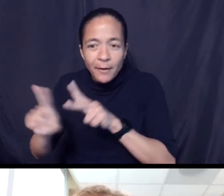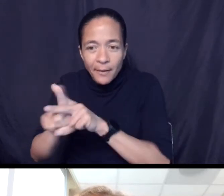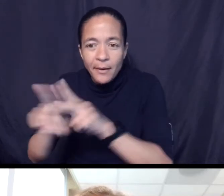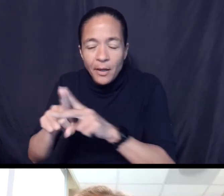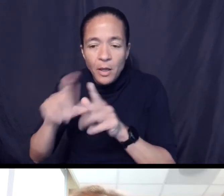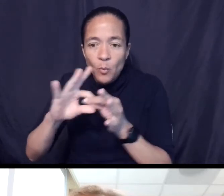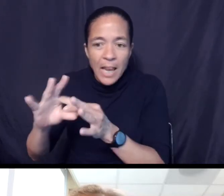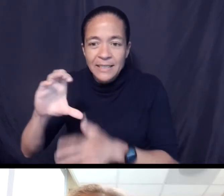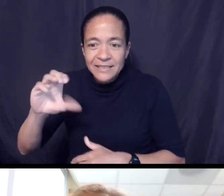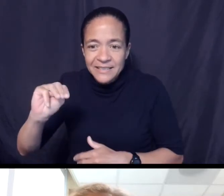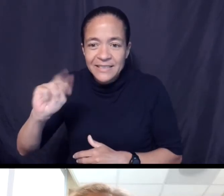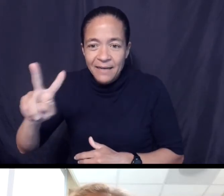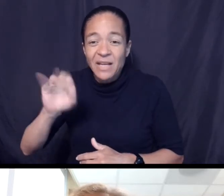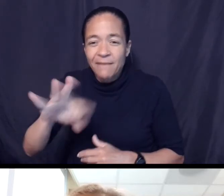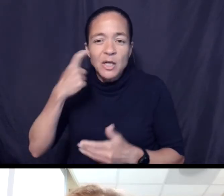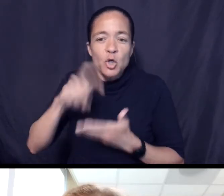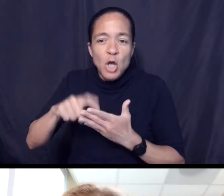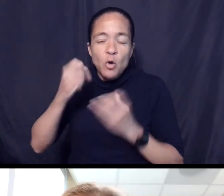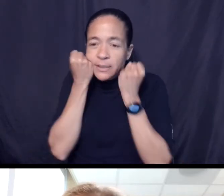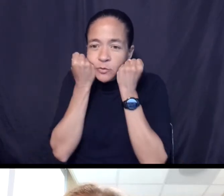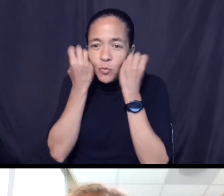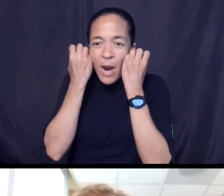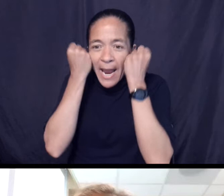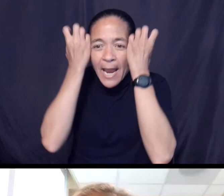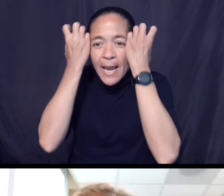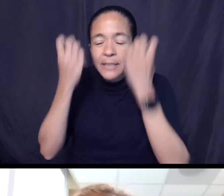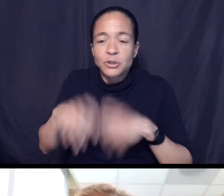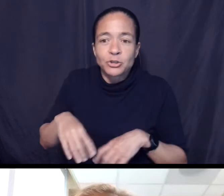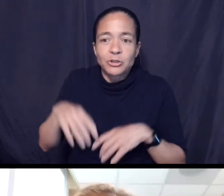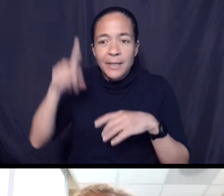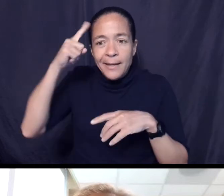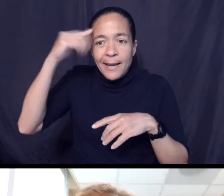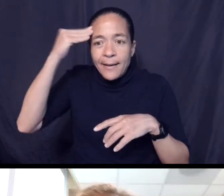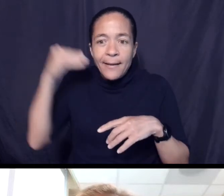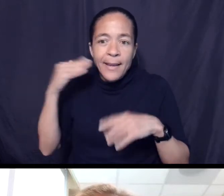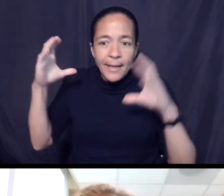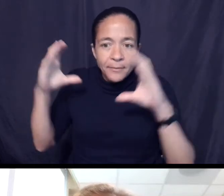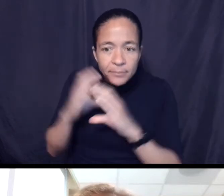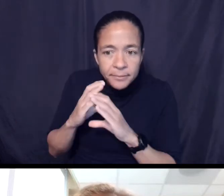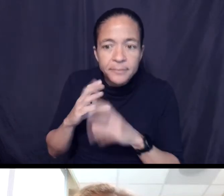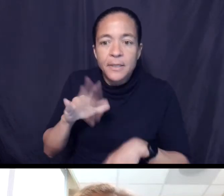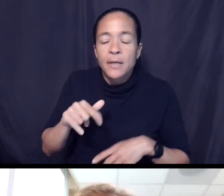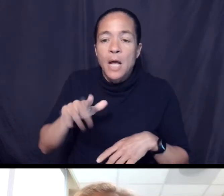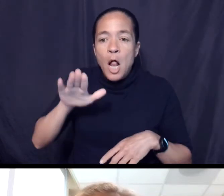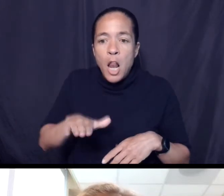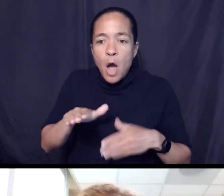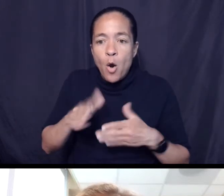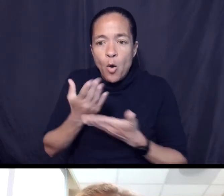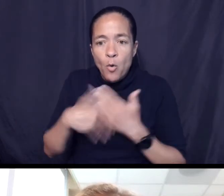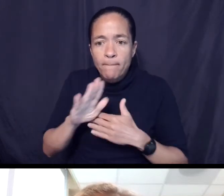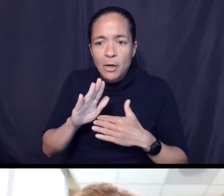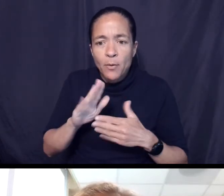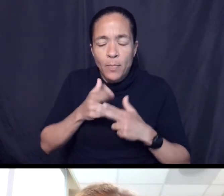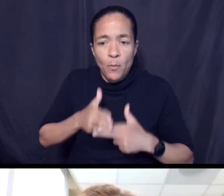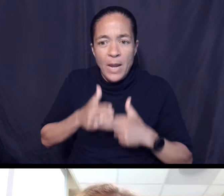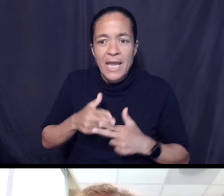CMV, the rash, jaundice, small head circumference, low birth weight, and large liver and spleen and seizures. So when we see